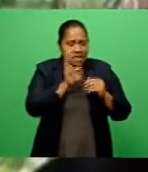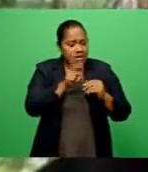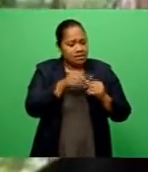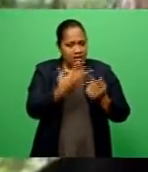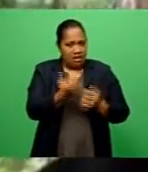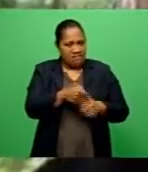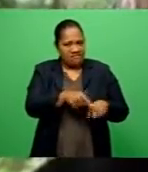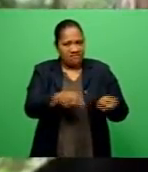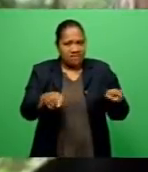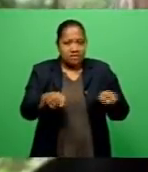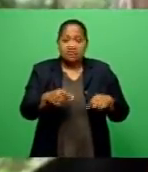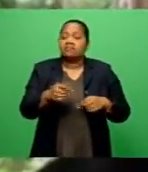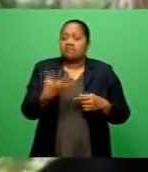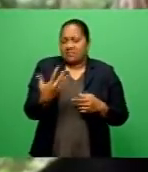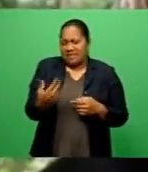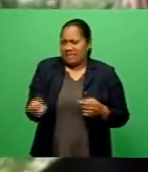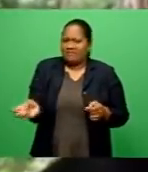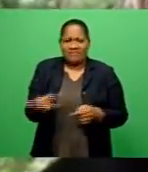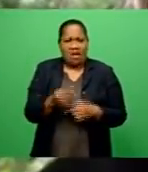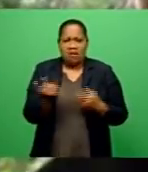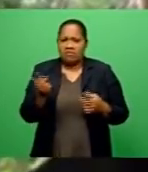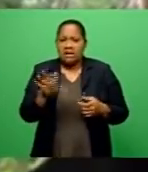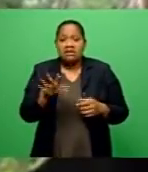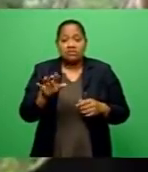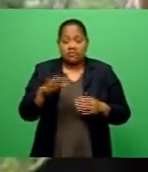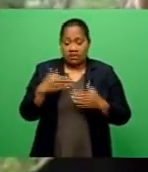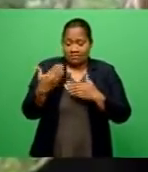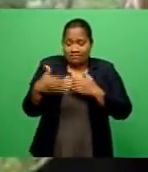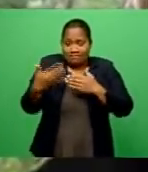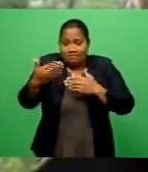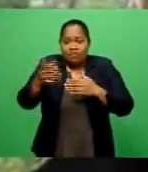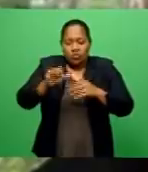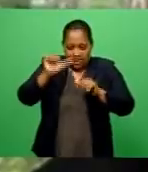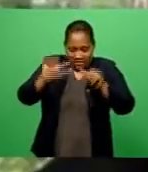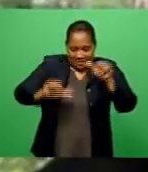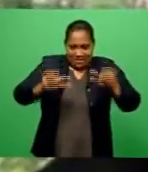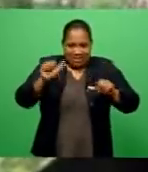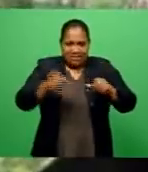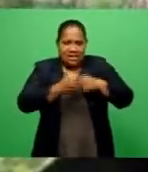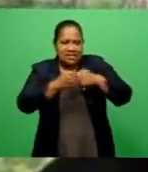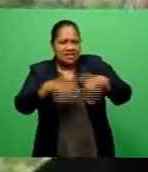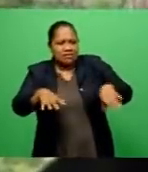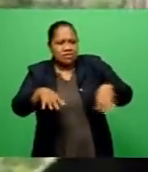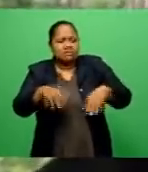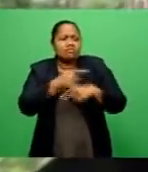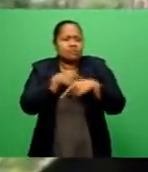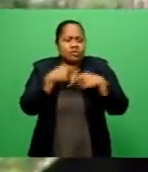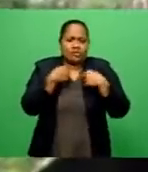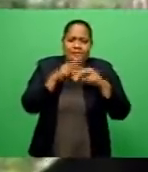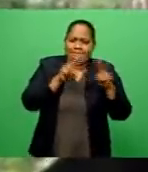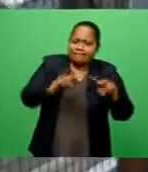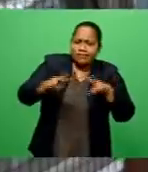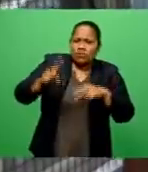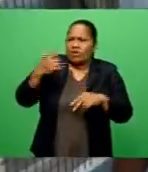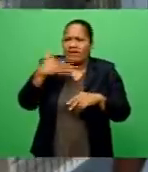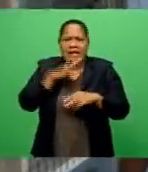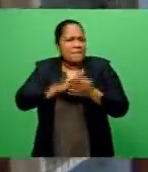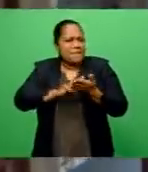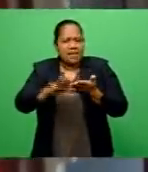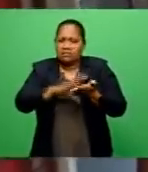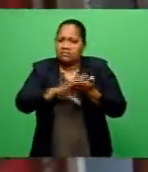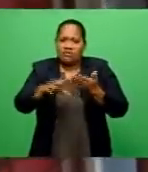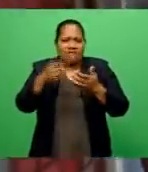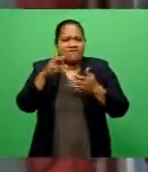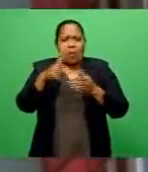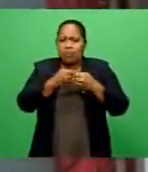assess the scale of damages in the coming days. But we are likely looking at hundreds of millions of dollars in damages. The Prime Minister